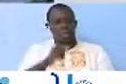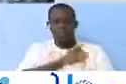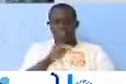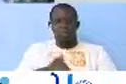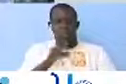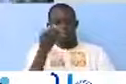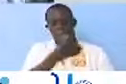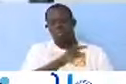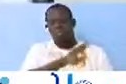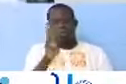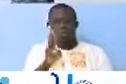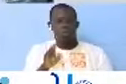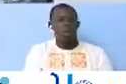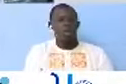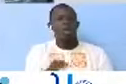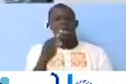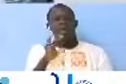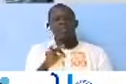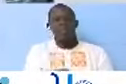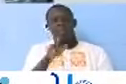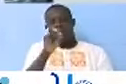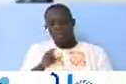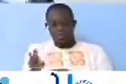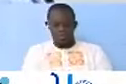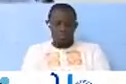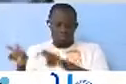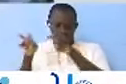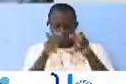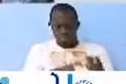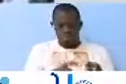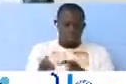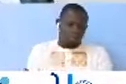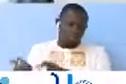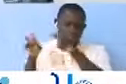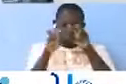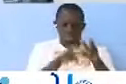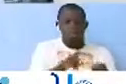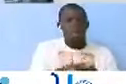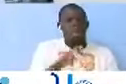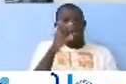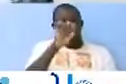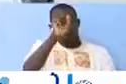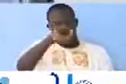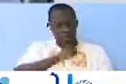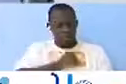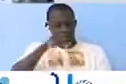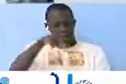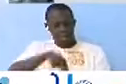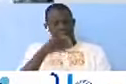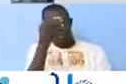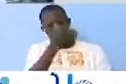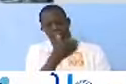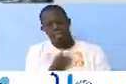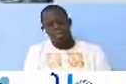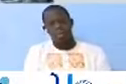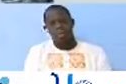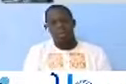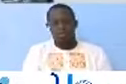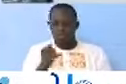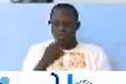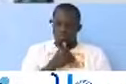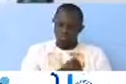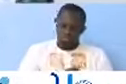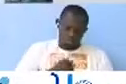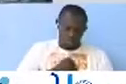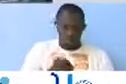there. As they are offloading them, if you are standing there yourself, you'll sympathize